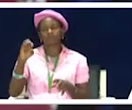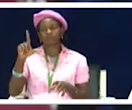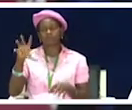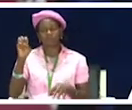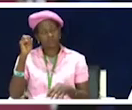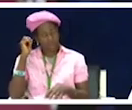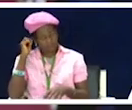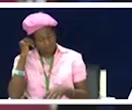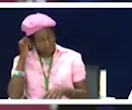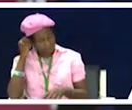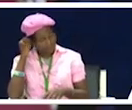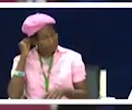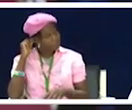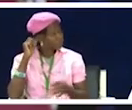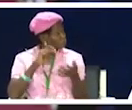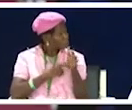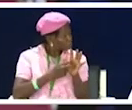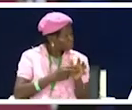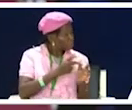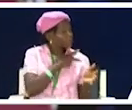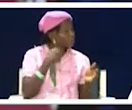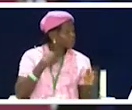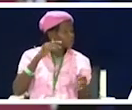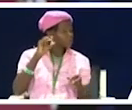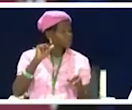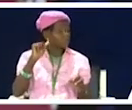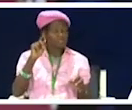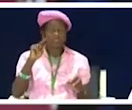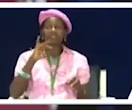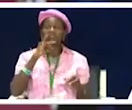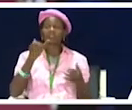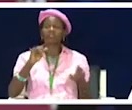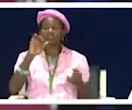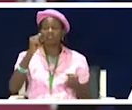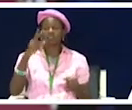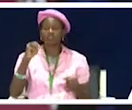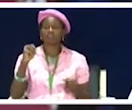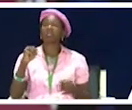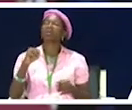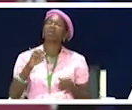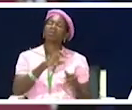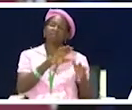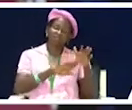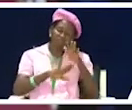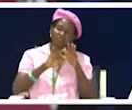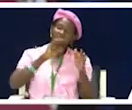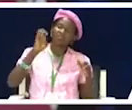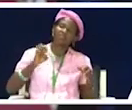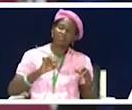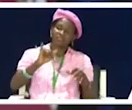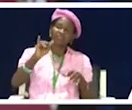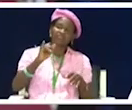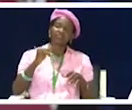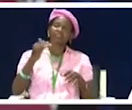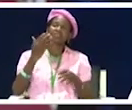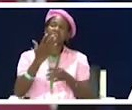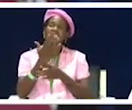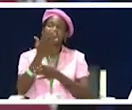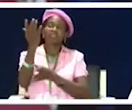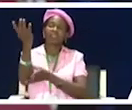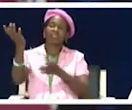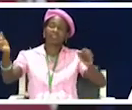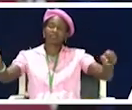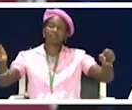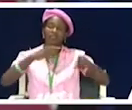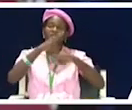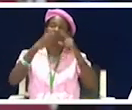I said, "You mean Pastor Akindele is now an AGO?" I said, "Underneath are the everlasting arms." When